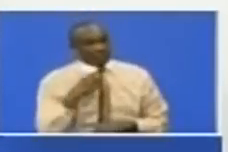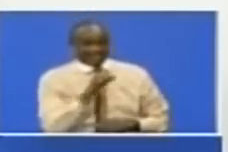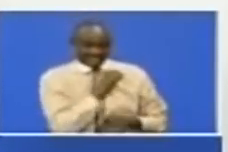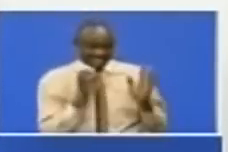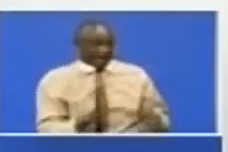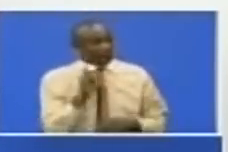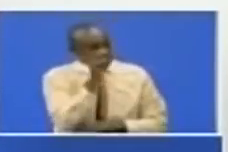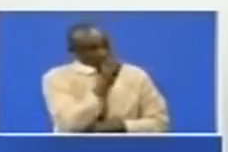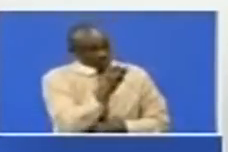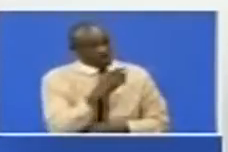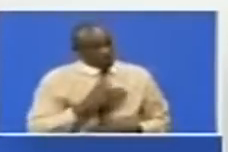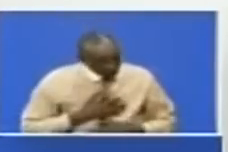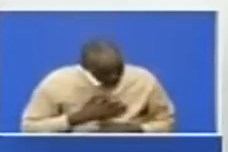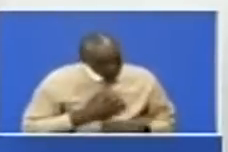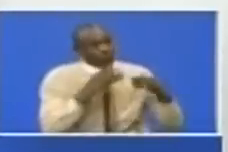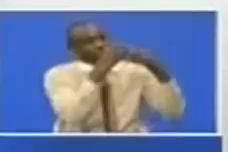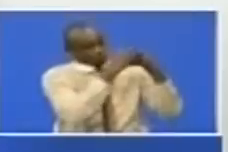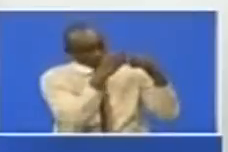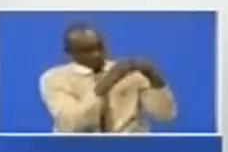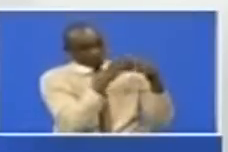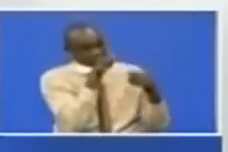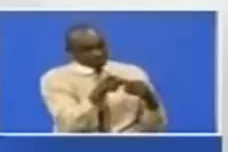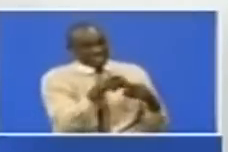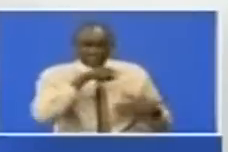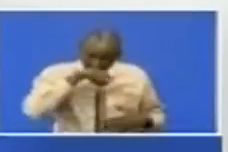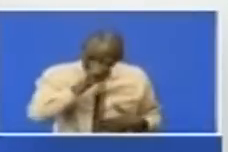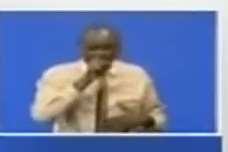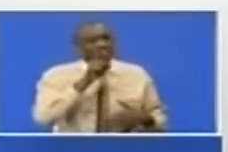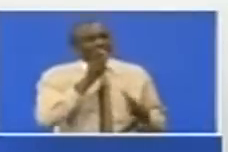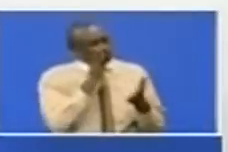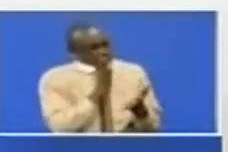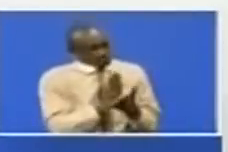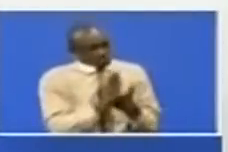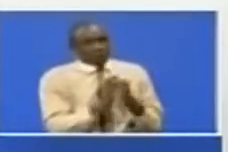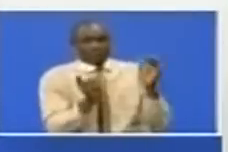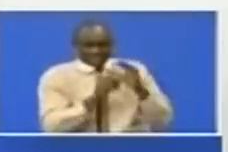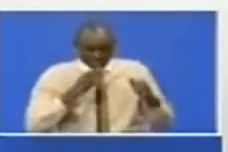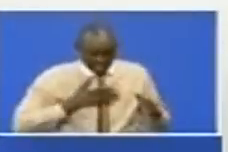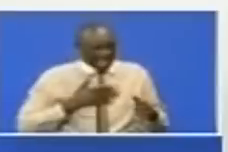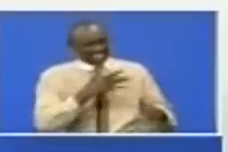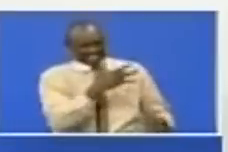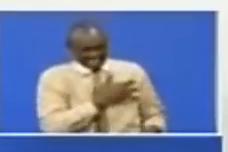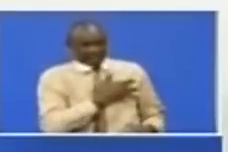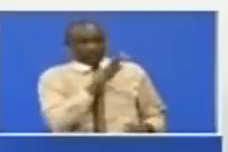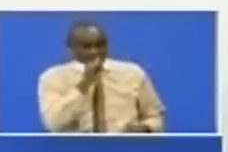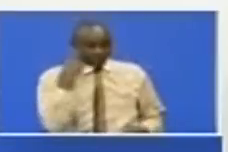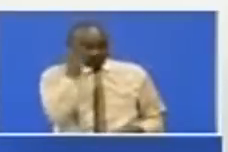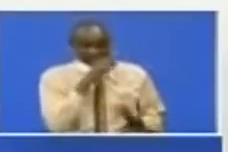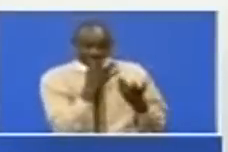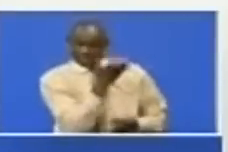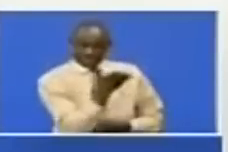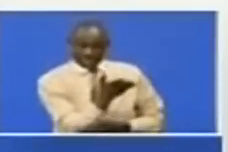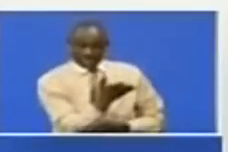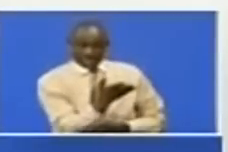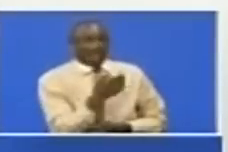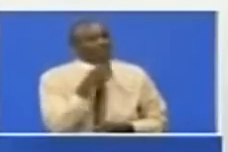Senator of Nairobi, mm-hmm. Honorable Mike Sonko. And he's one of the people that my ministry has touched through the social media platforms,